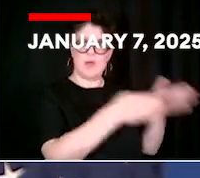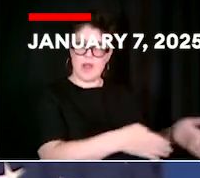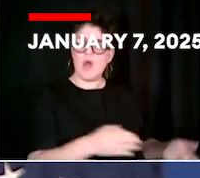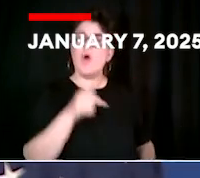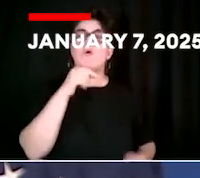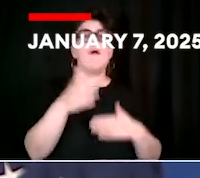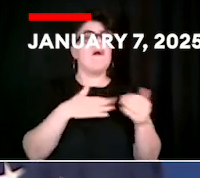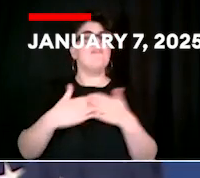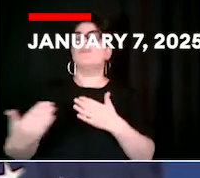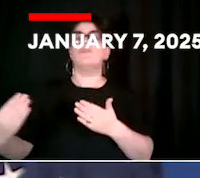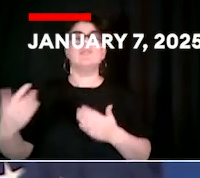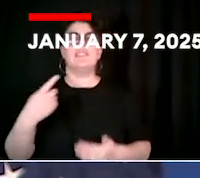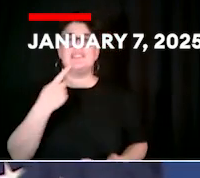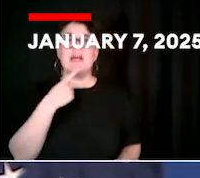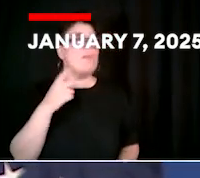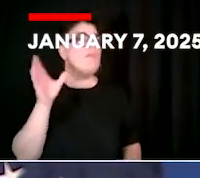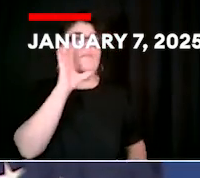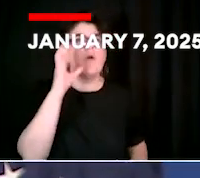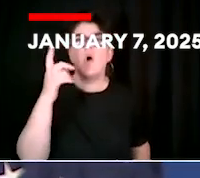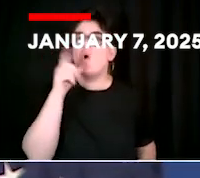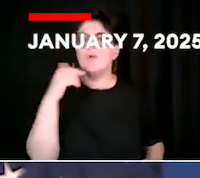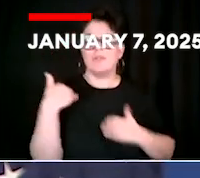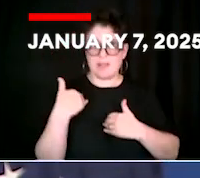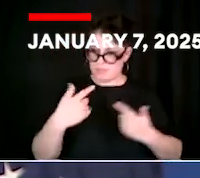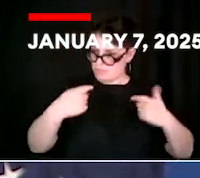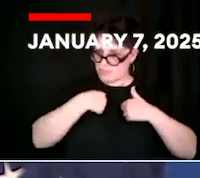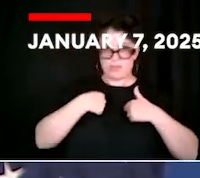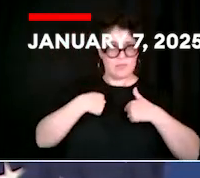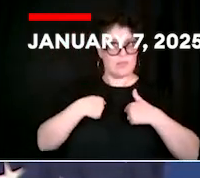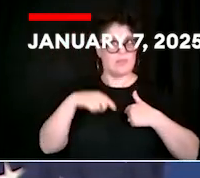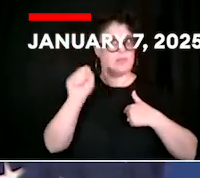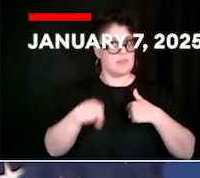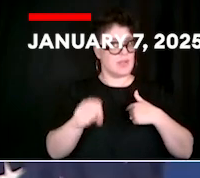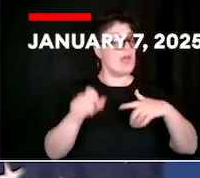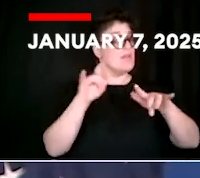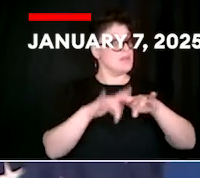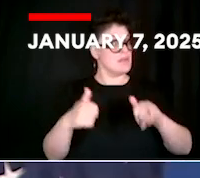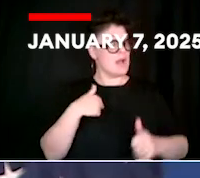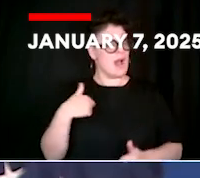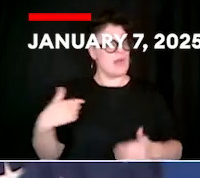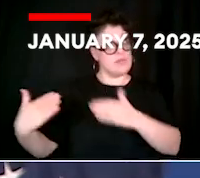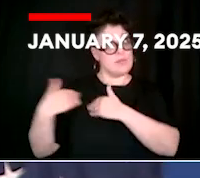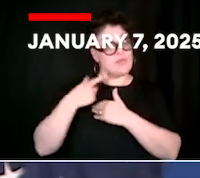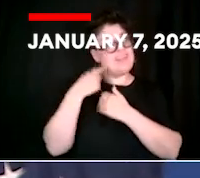is responsible for this city, and I'm also responsible for the safety of the people of the city.